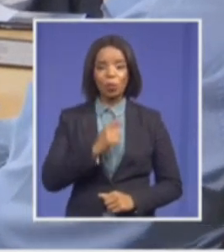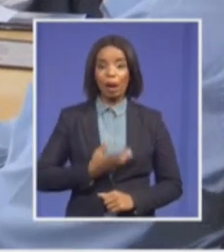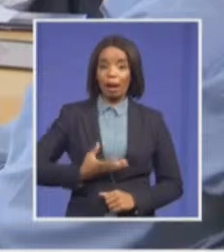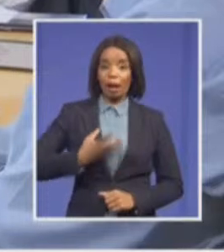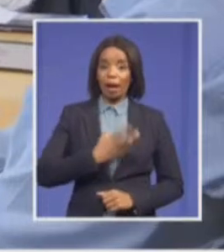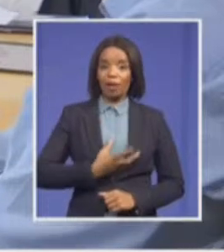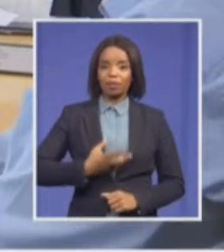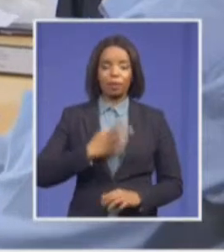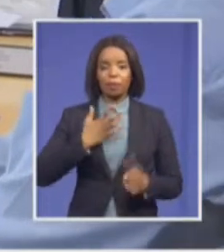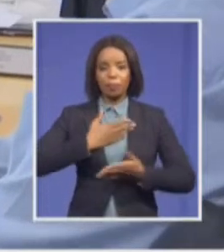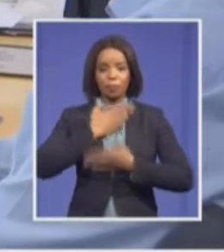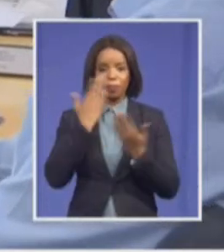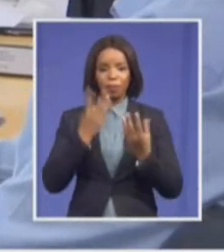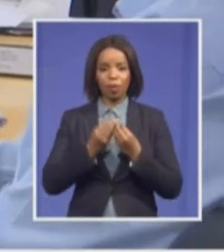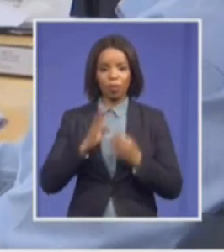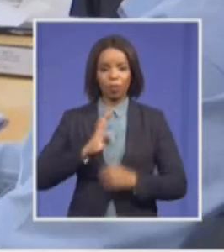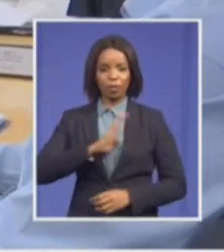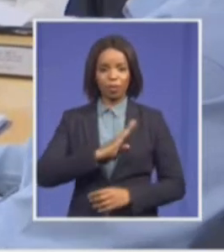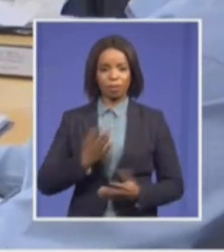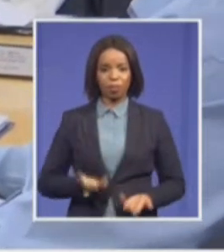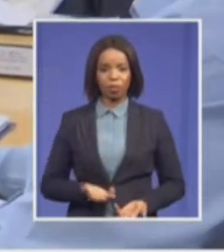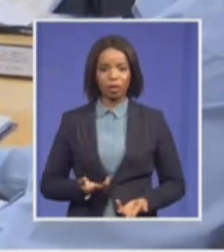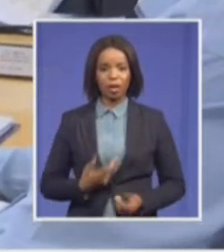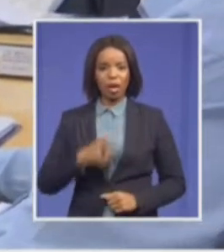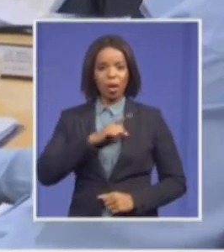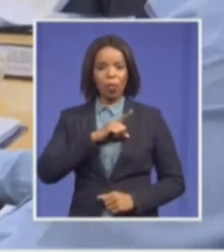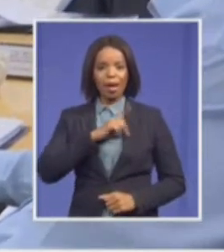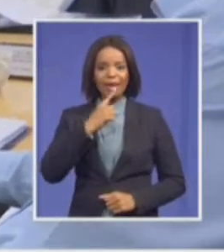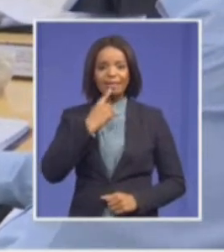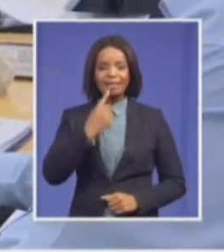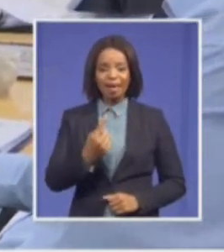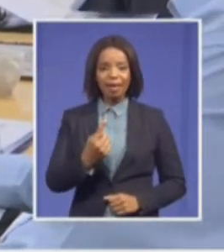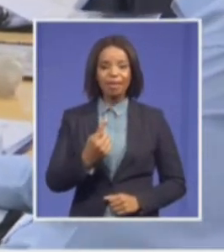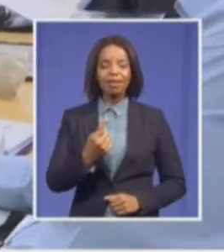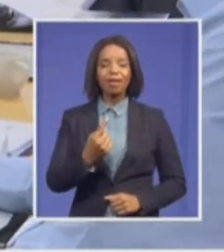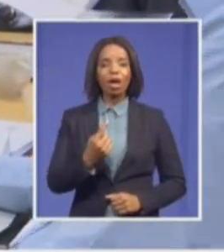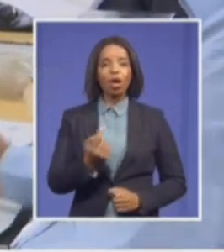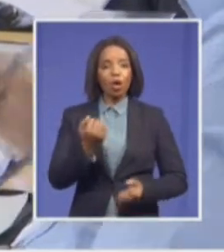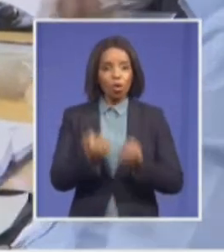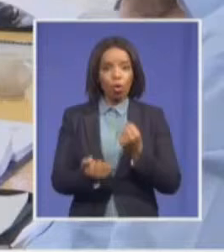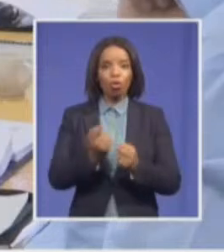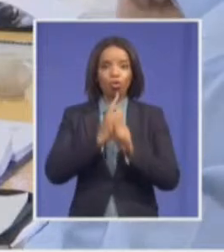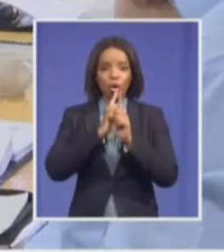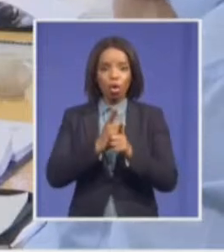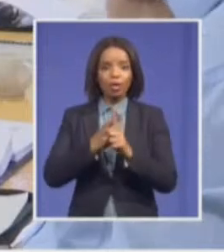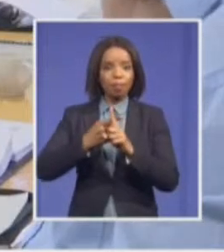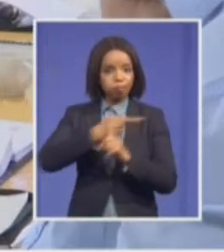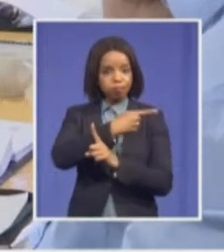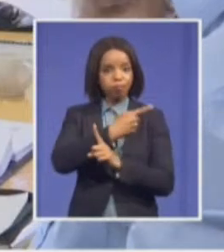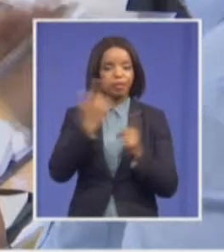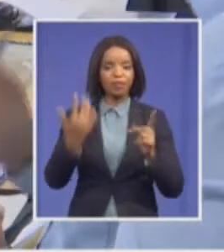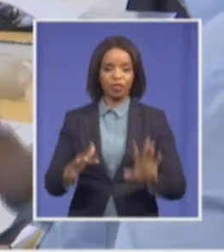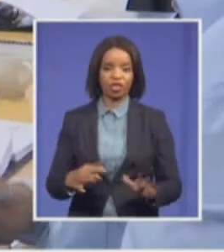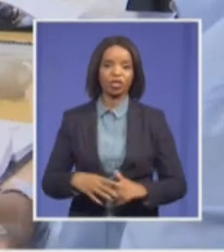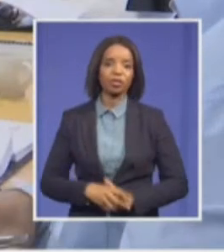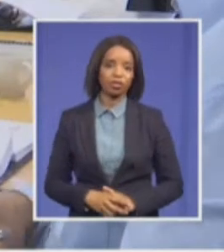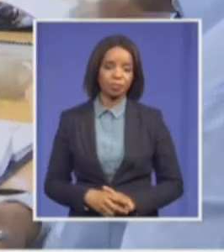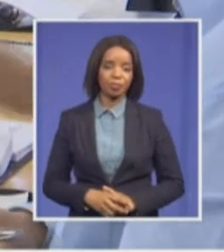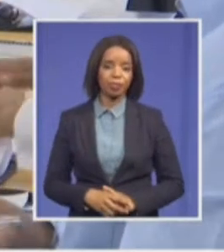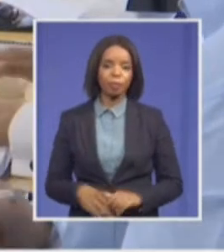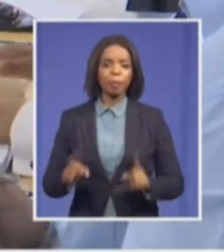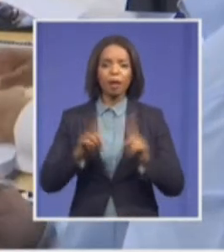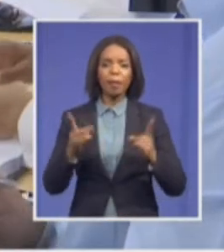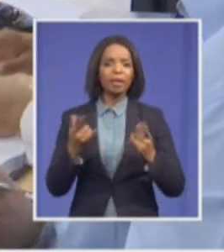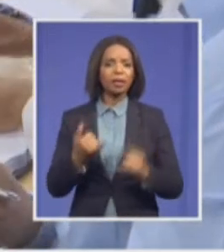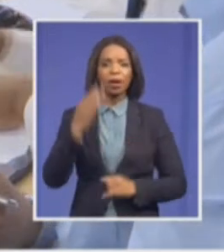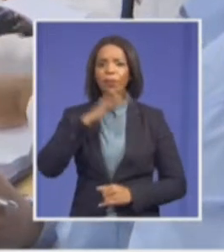order has been breached, adopting the position that nobody must take responsibility. I'm very uncomfortable. Well,